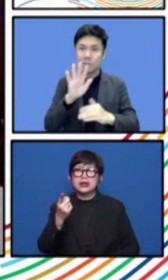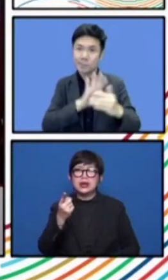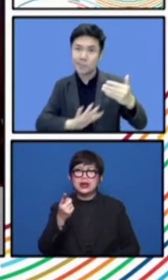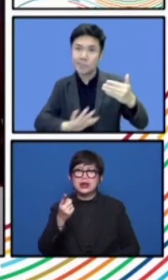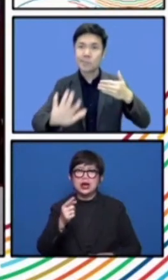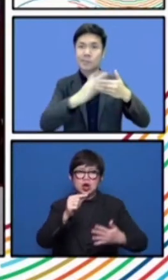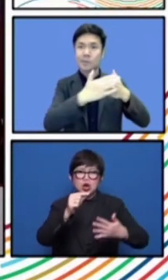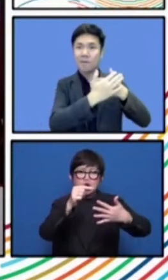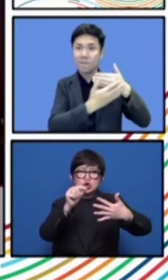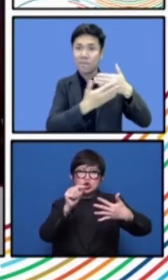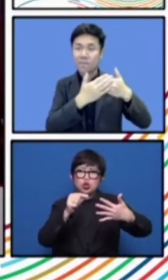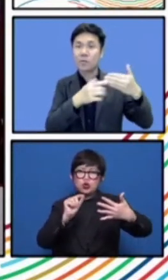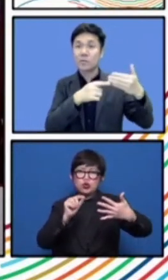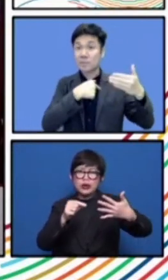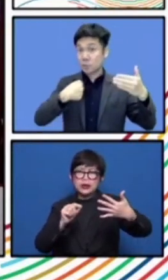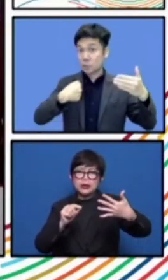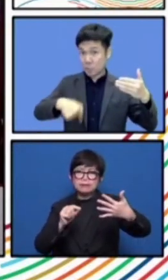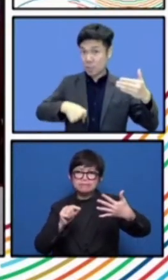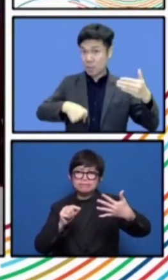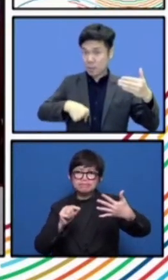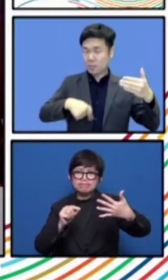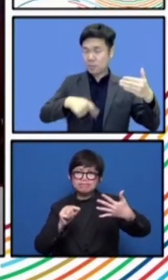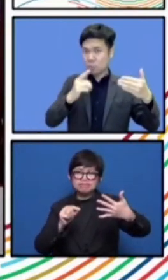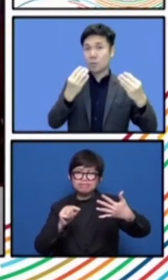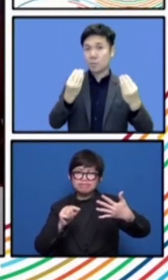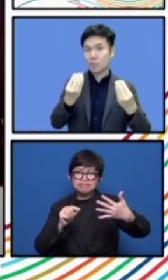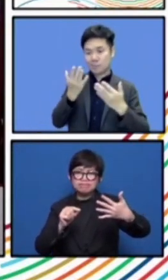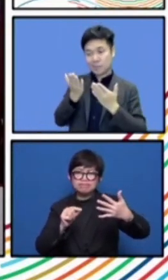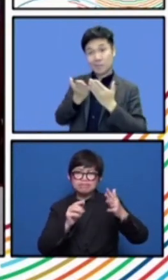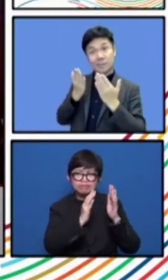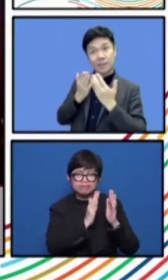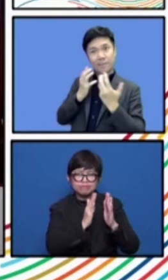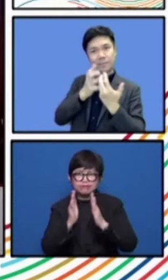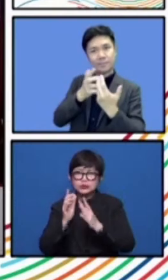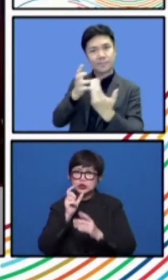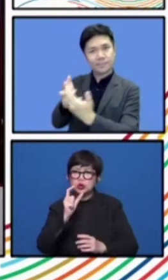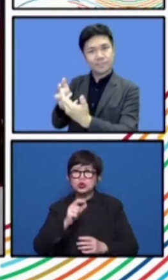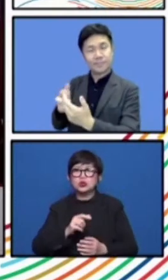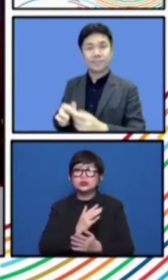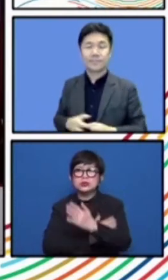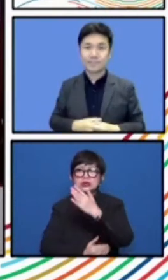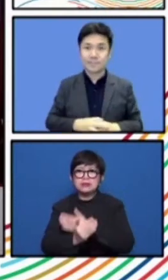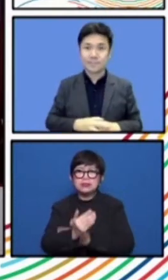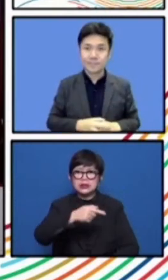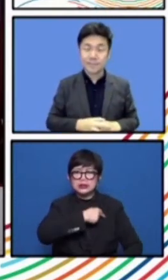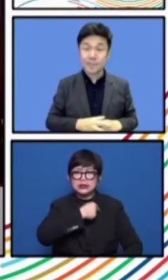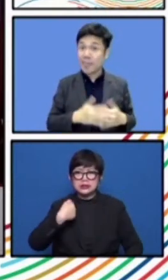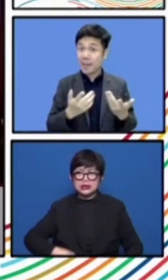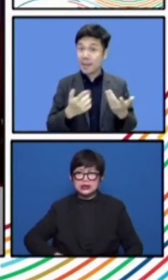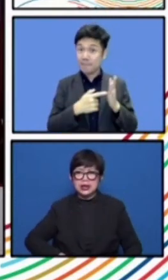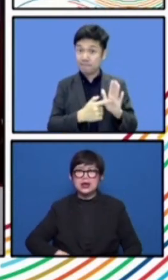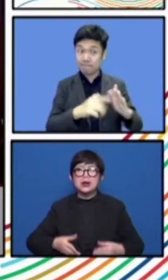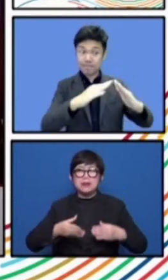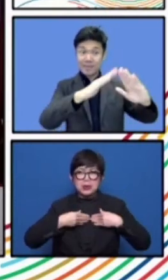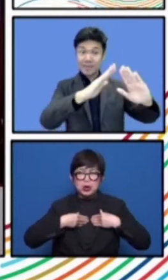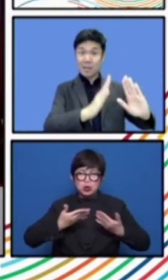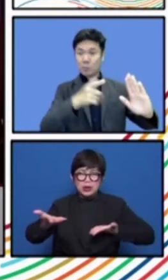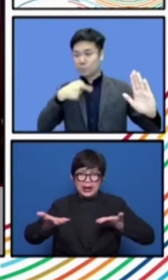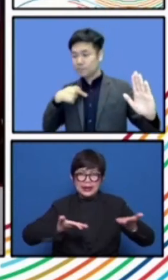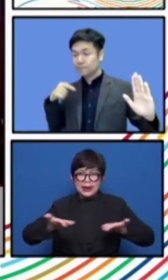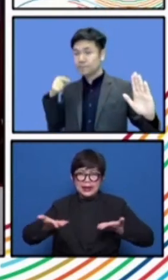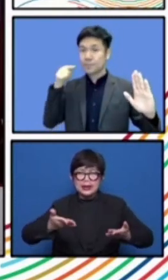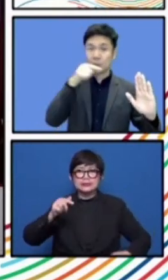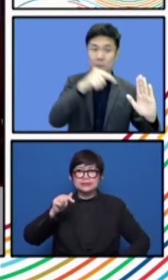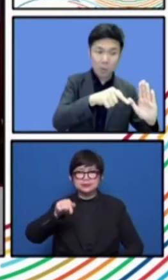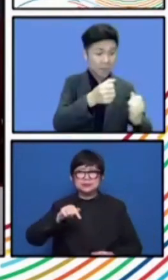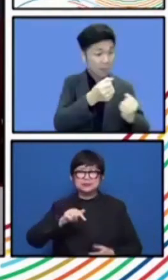service on top of that any door-to-door service on persons with disabilities